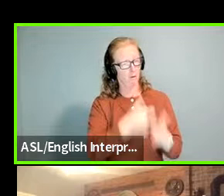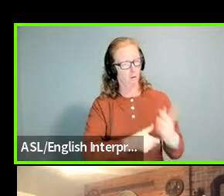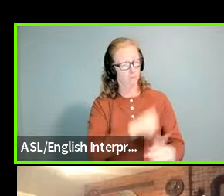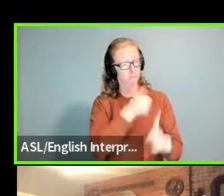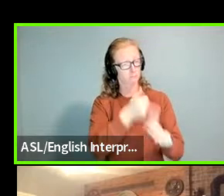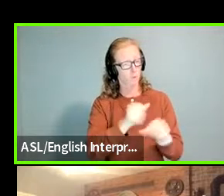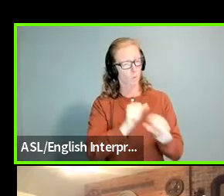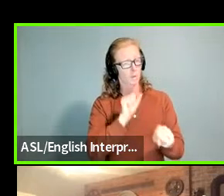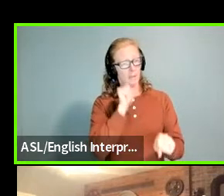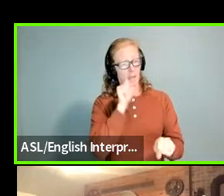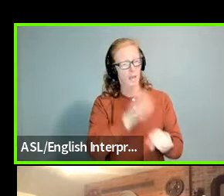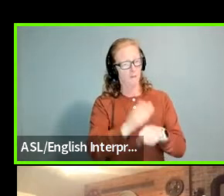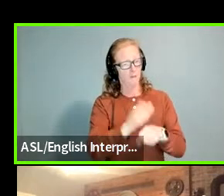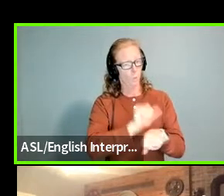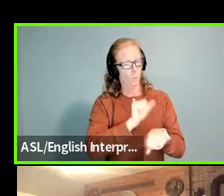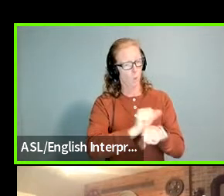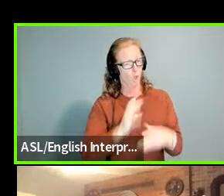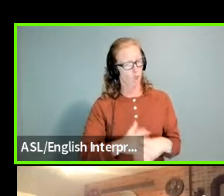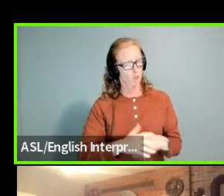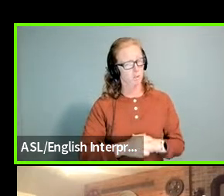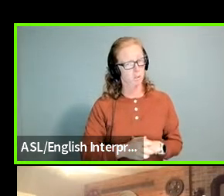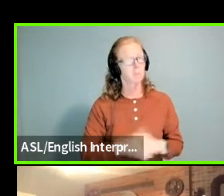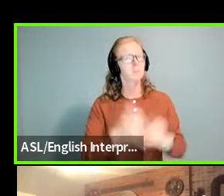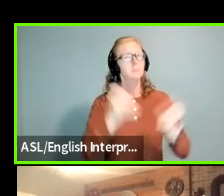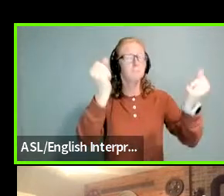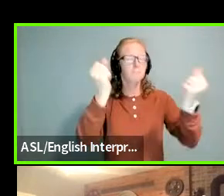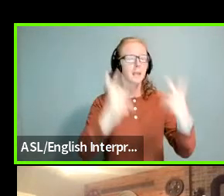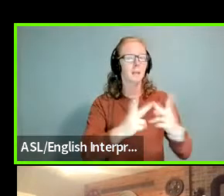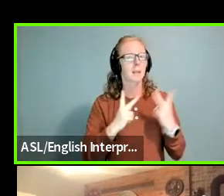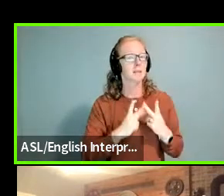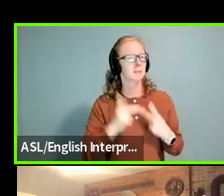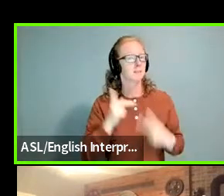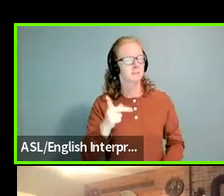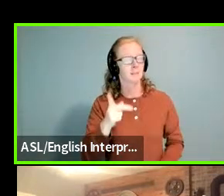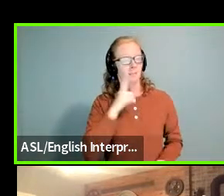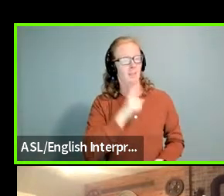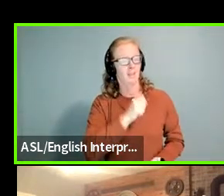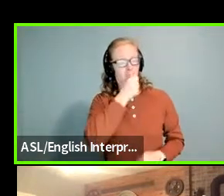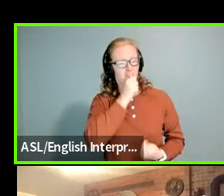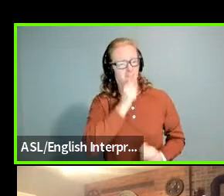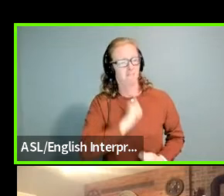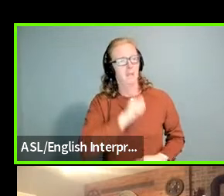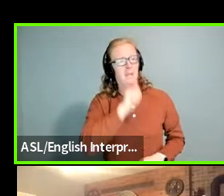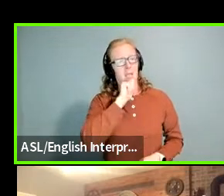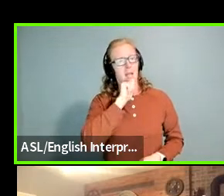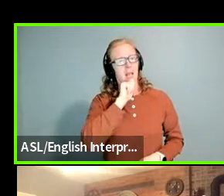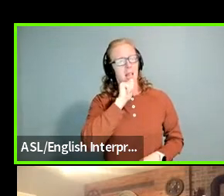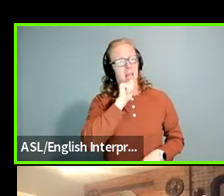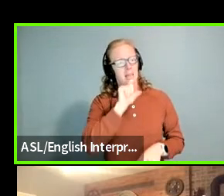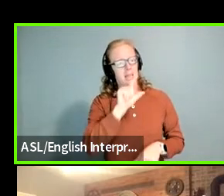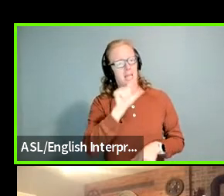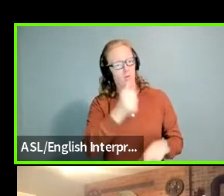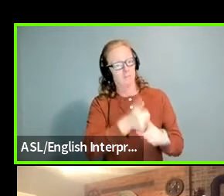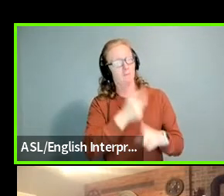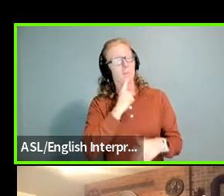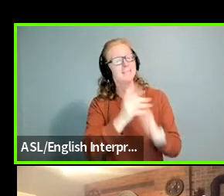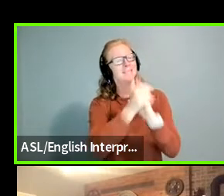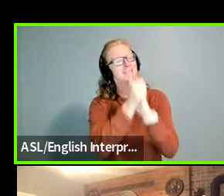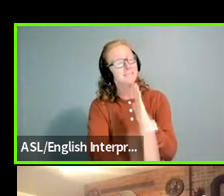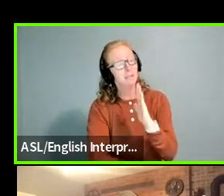workforce shortage? Many industries right now are not only suffering from just a lack of labor, but a lack of skilled